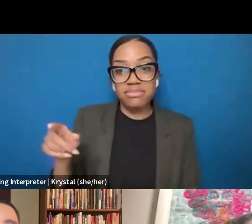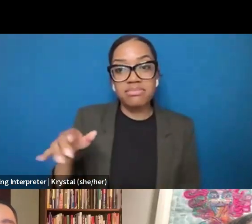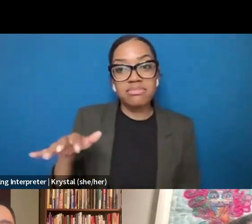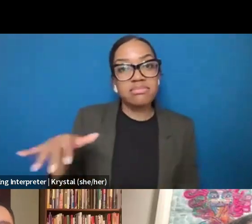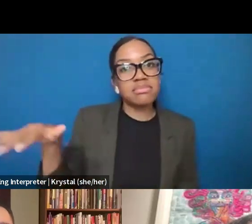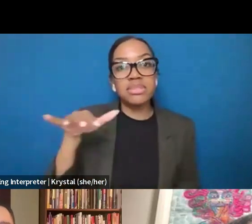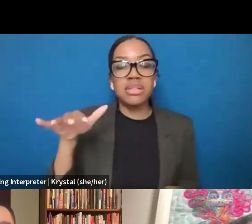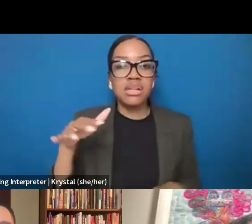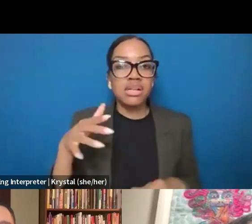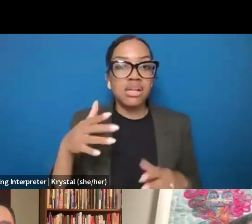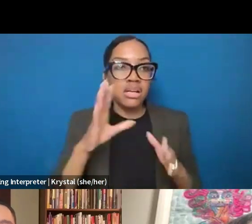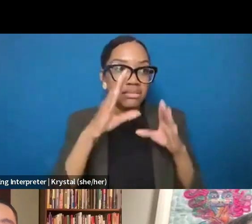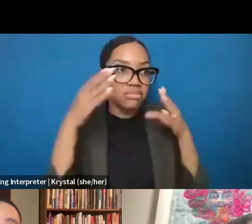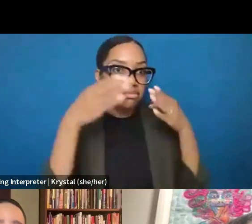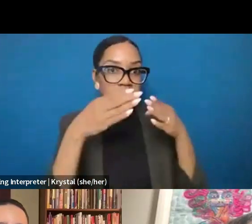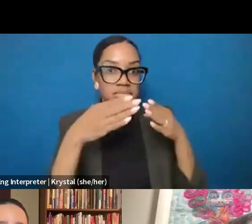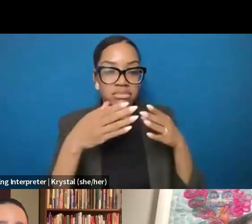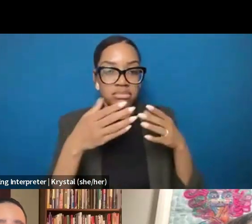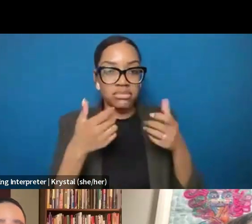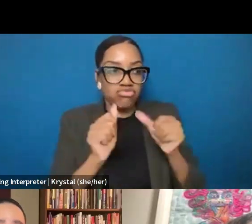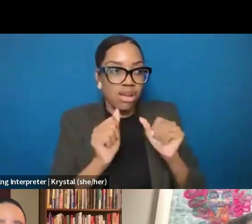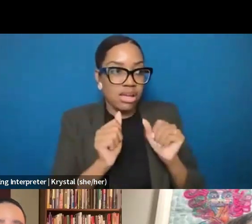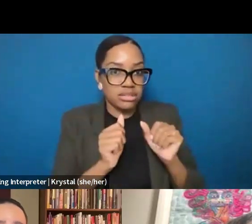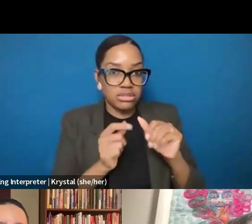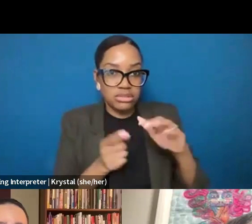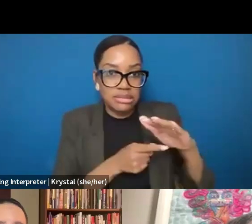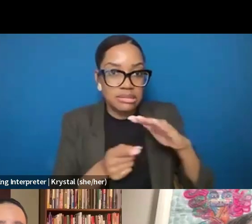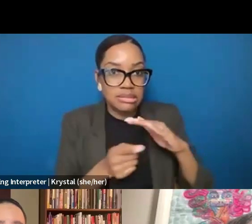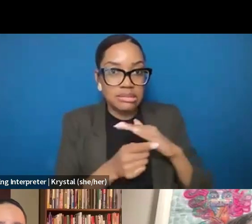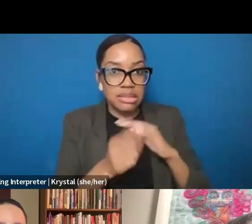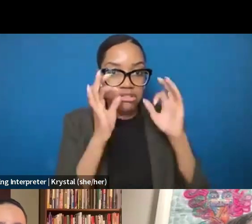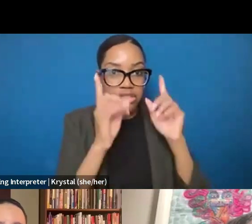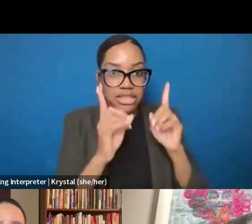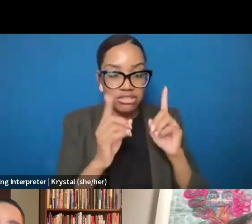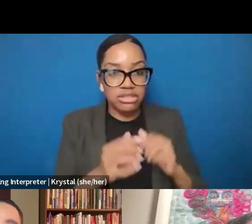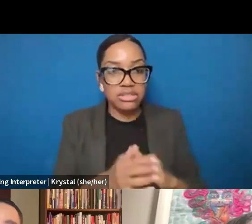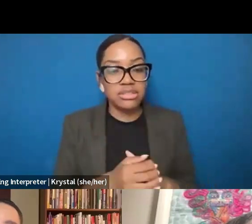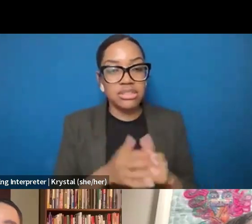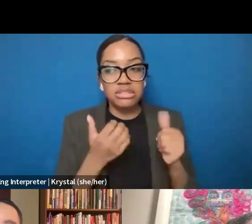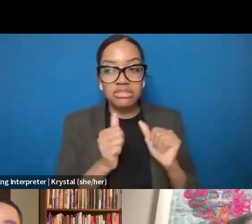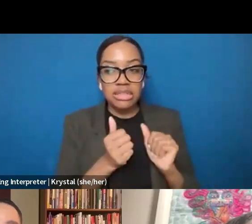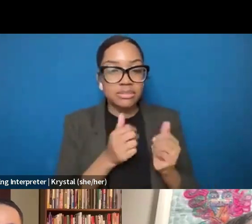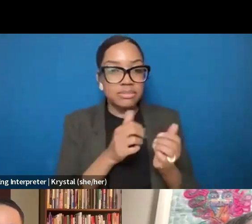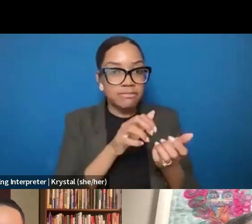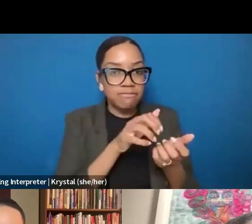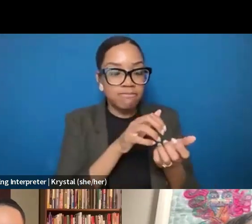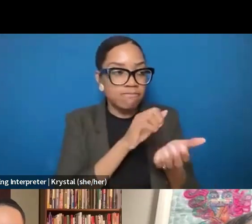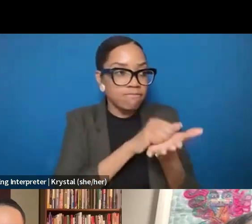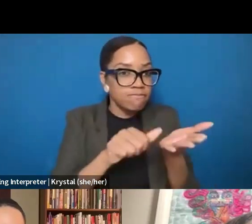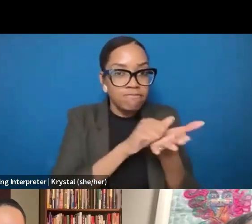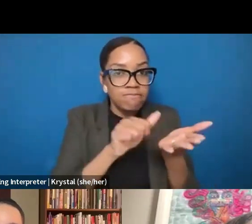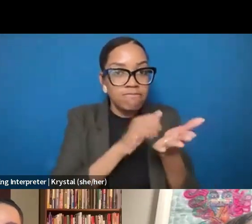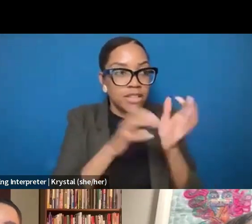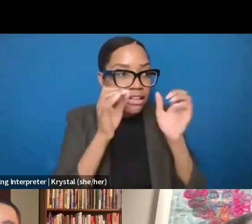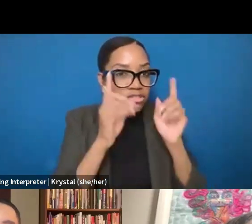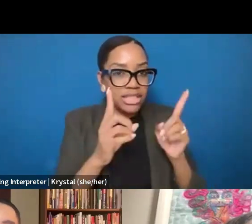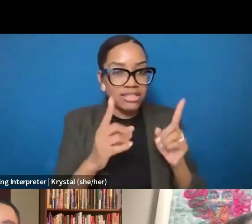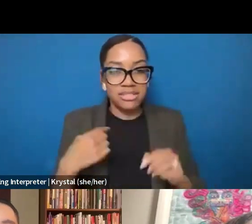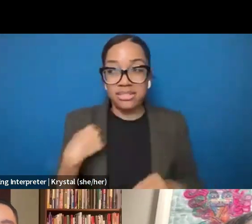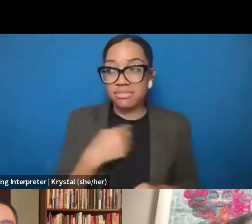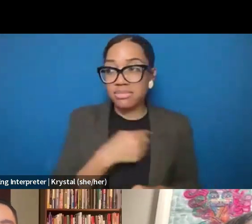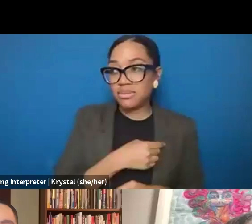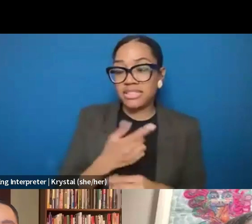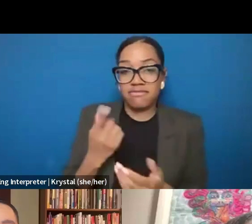Black educators back then and aren't applying those lessons today. And so this is such a